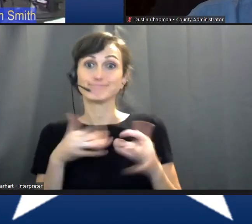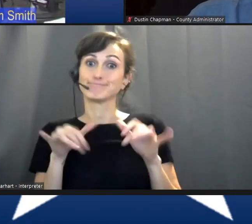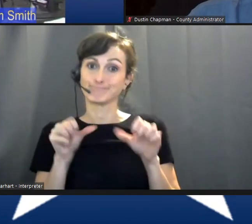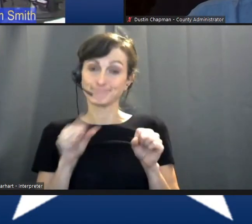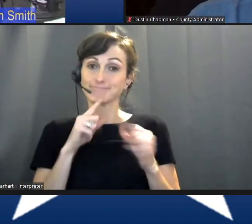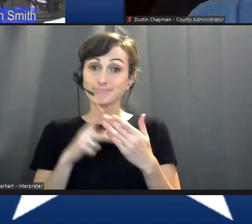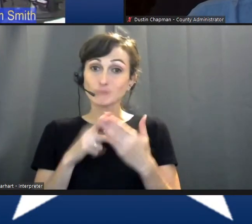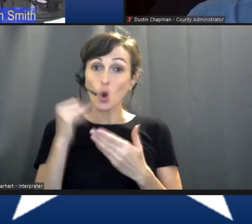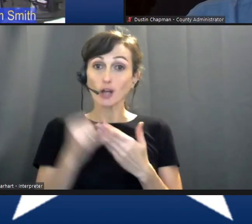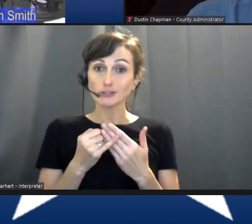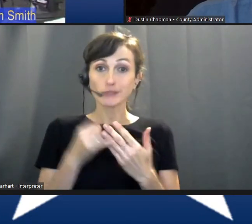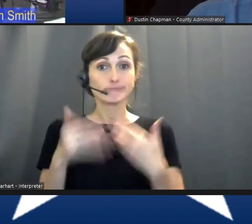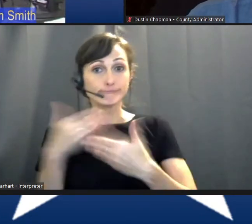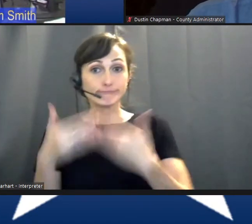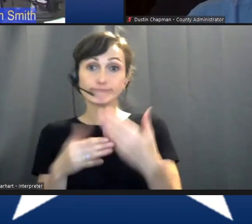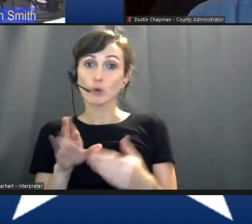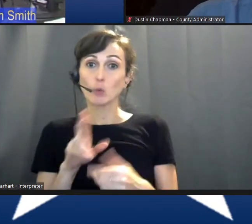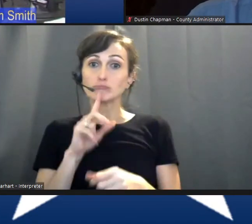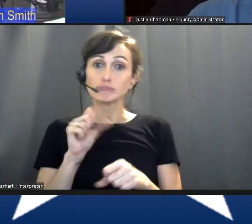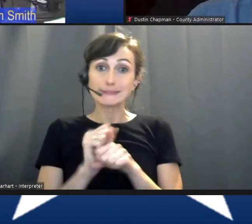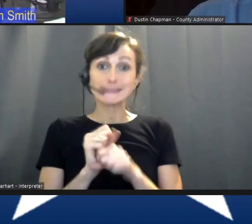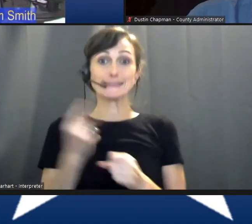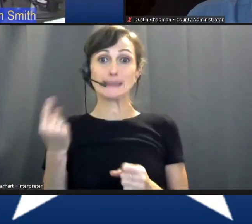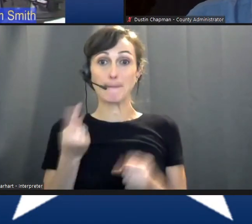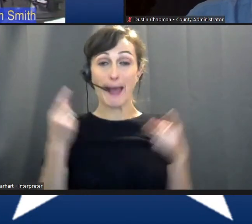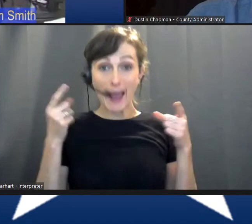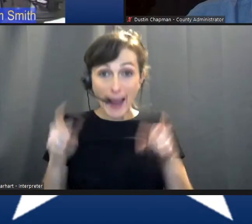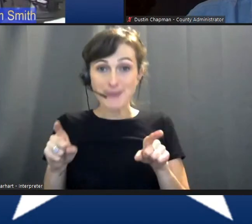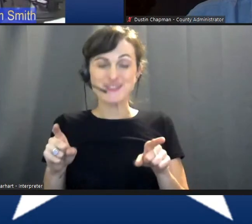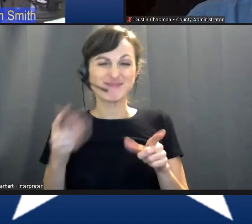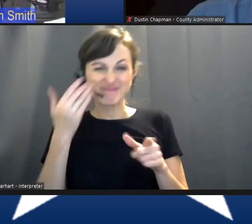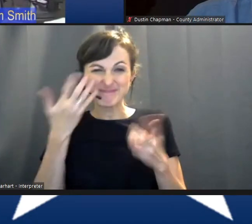actually something happening. So I know we've already let money,